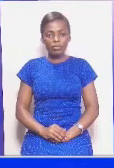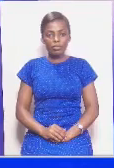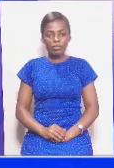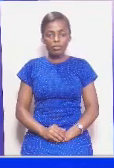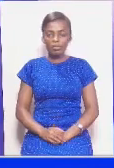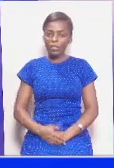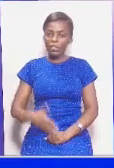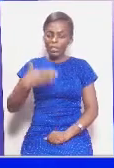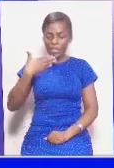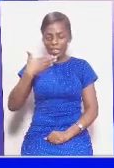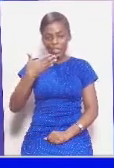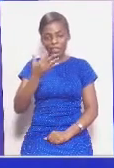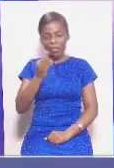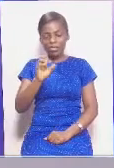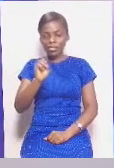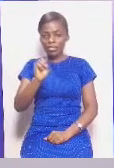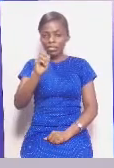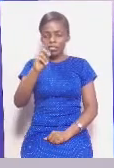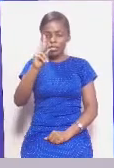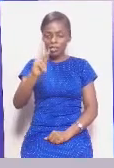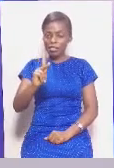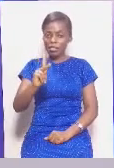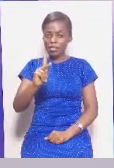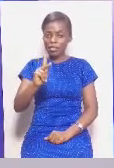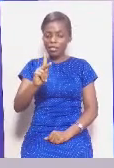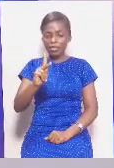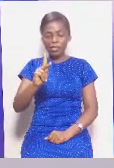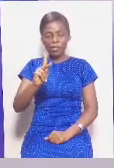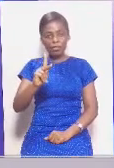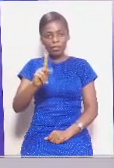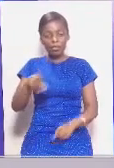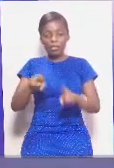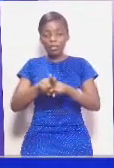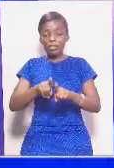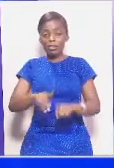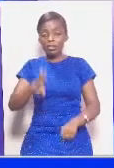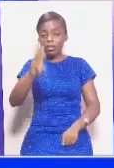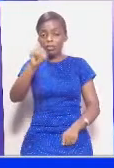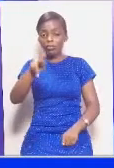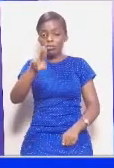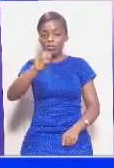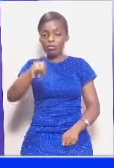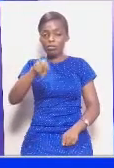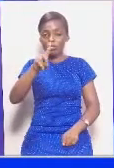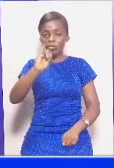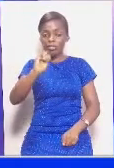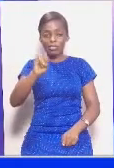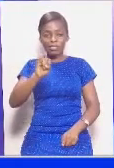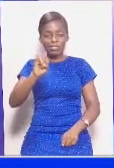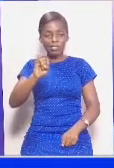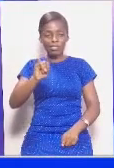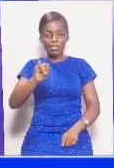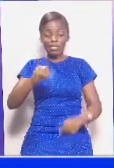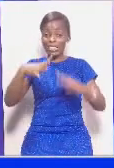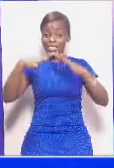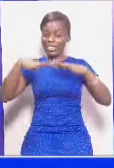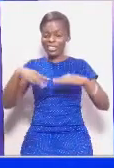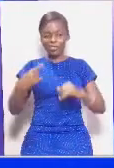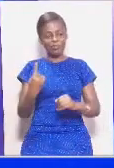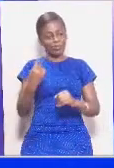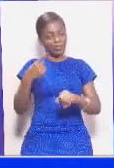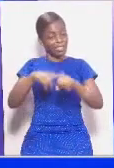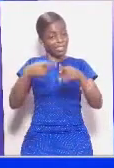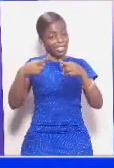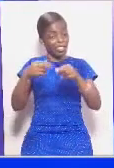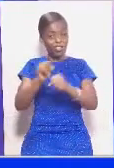Wewa umwebale Frederick Rugomvu Sentongo mwana wa tata mwana wa dadi ne Lawrence Mujuzi tubagaliza emikisa byonna bye mugenda